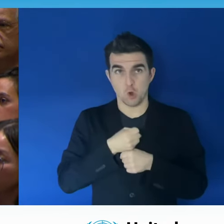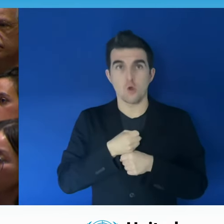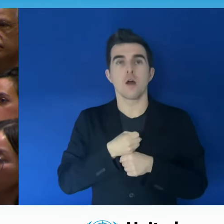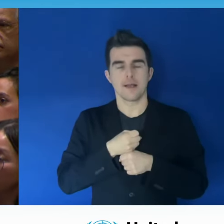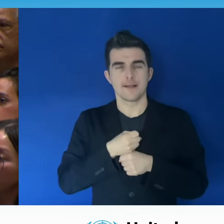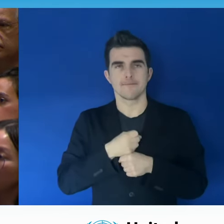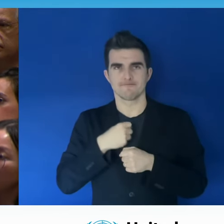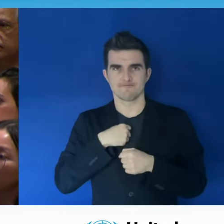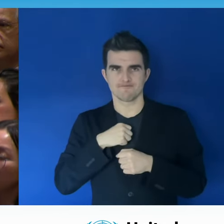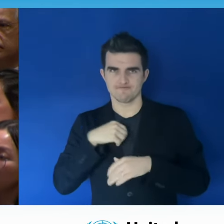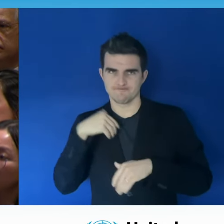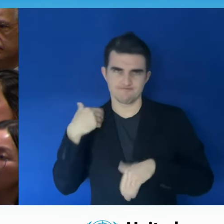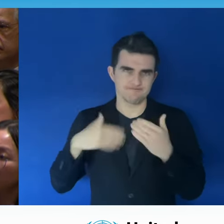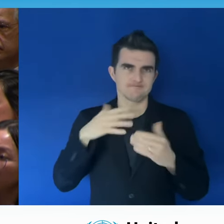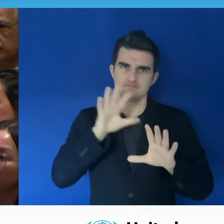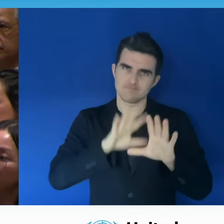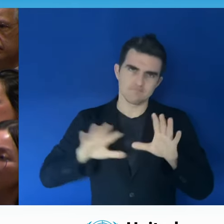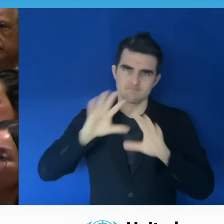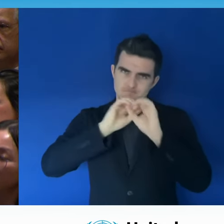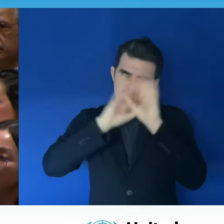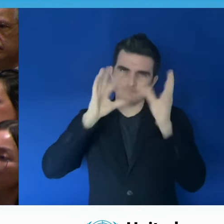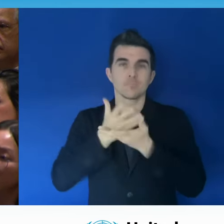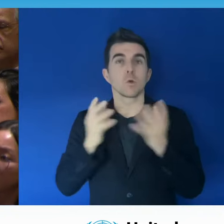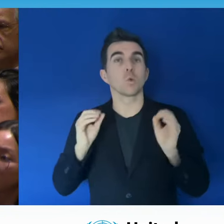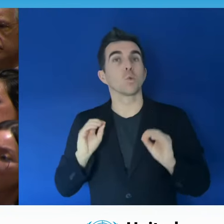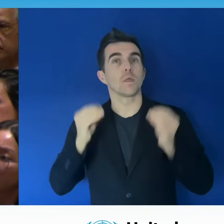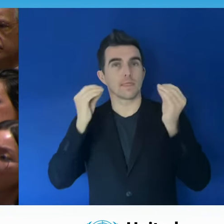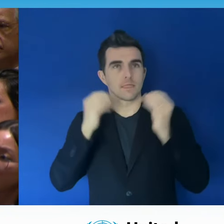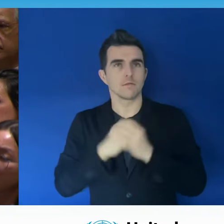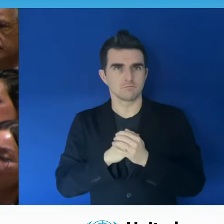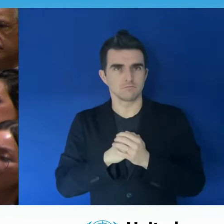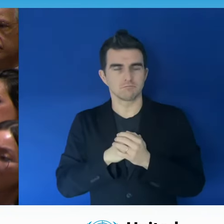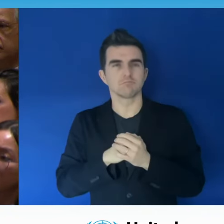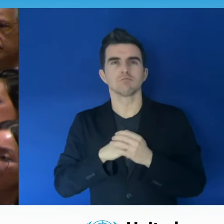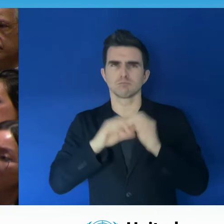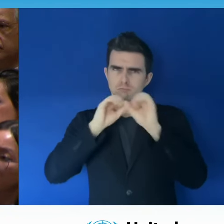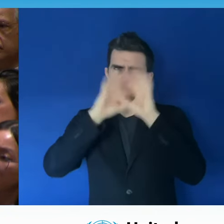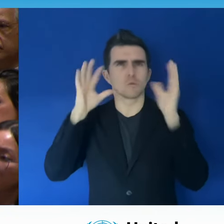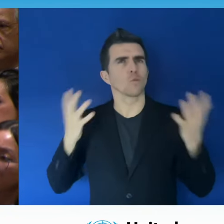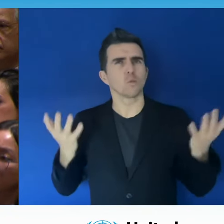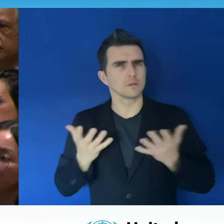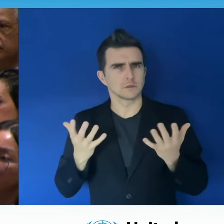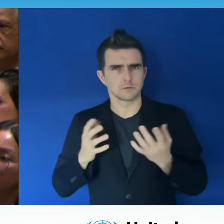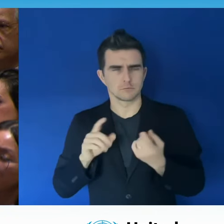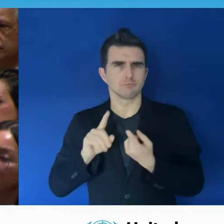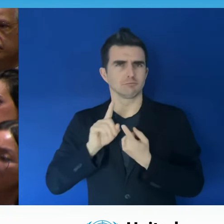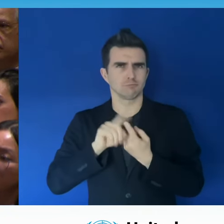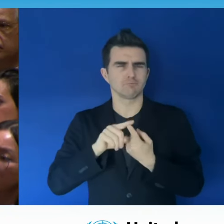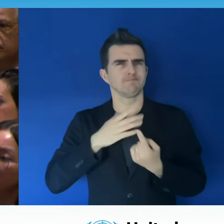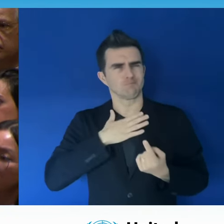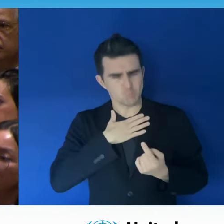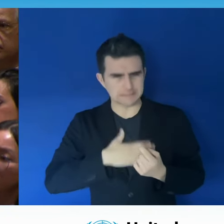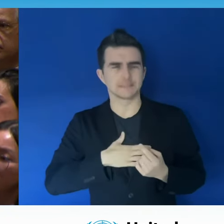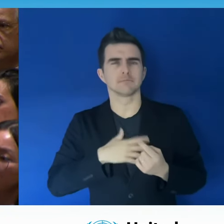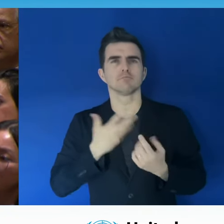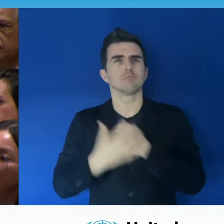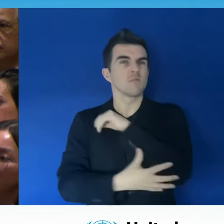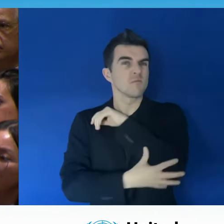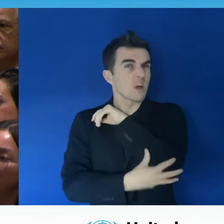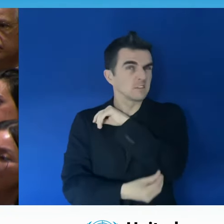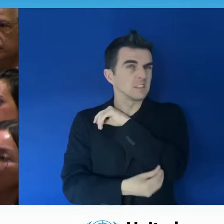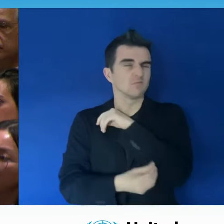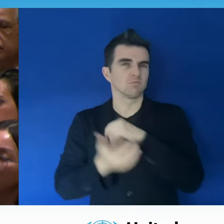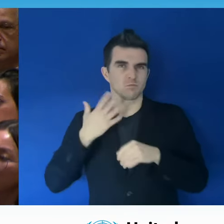this vision is focused on eradicating poverty, hunger, and seeks